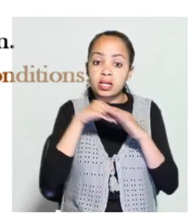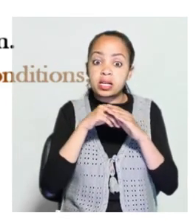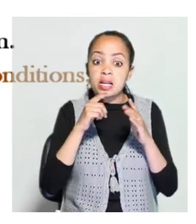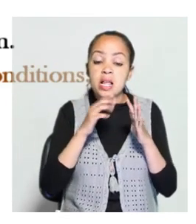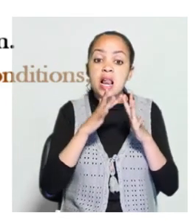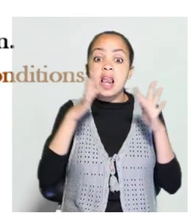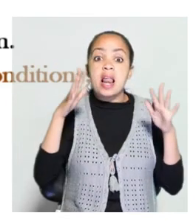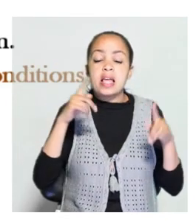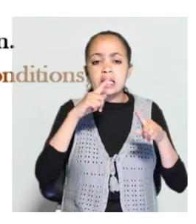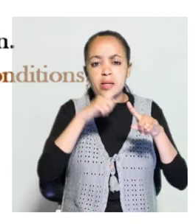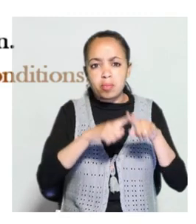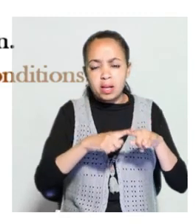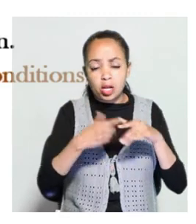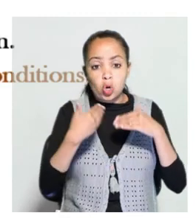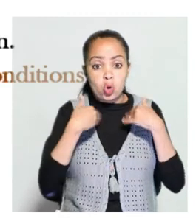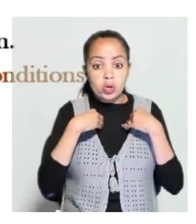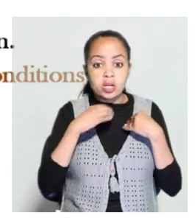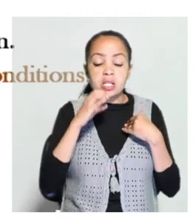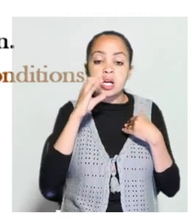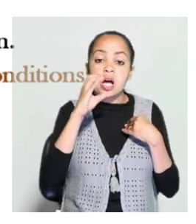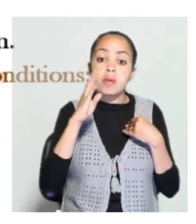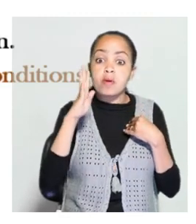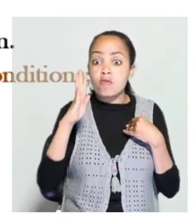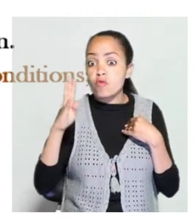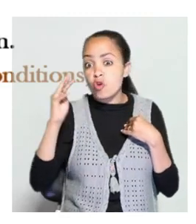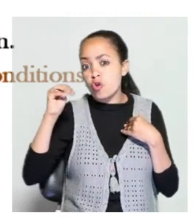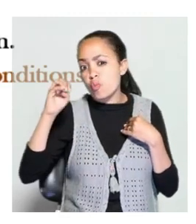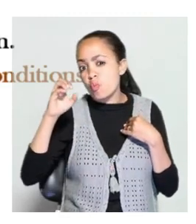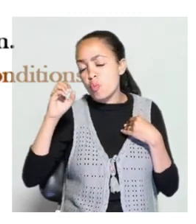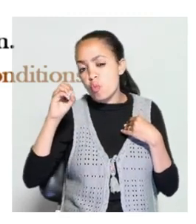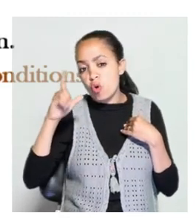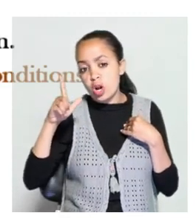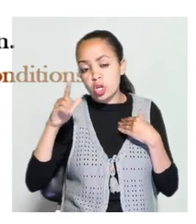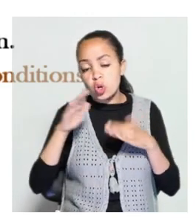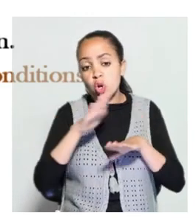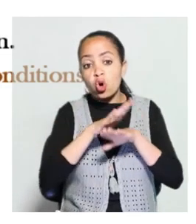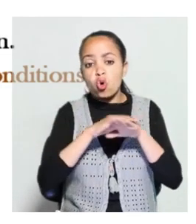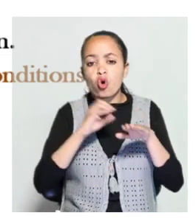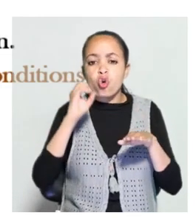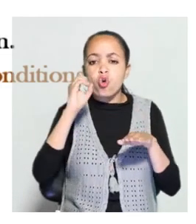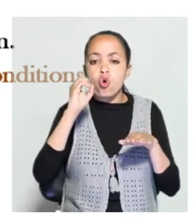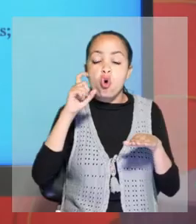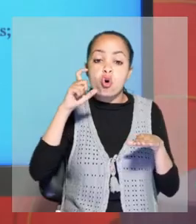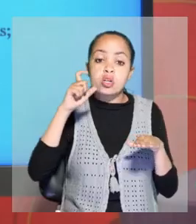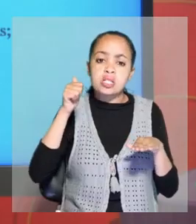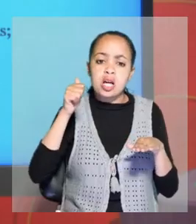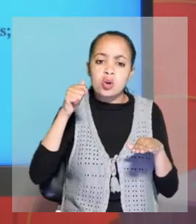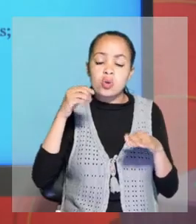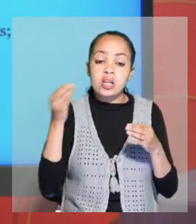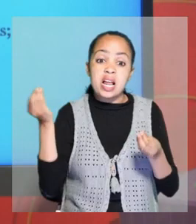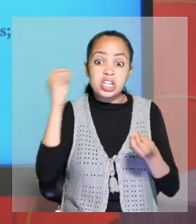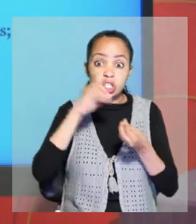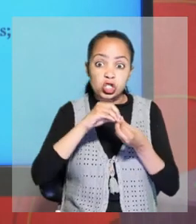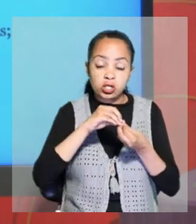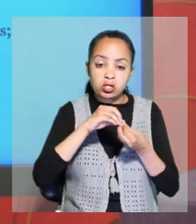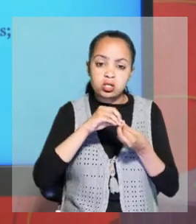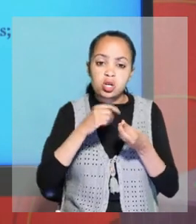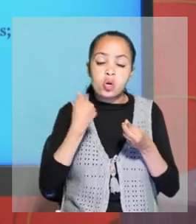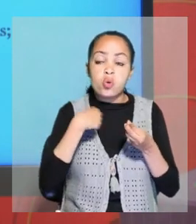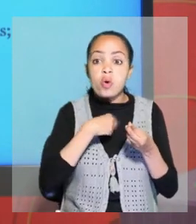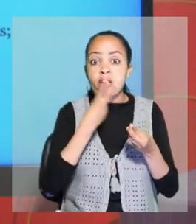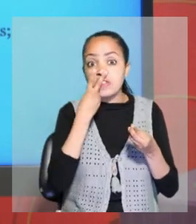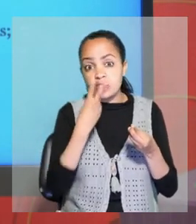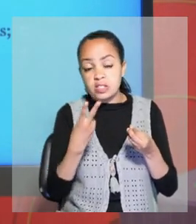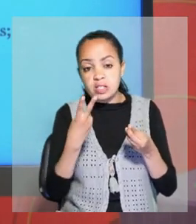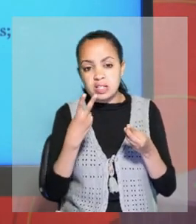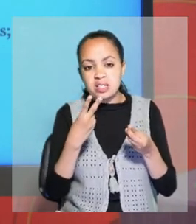light-independent reaction contain carbon-4 molecule called oxaloacetate. In addition, we have